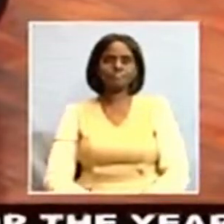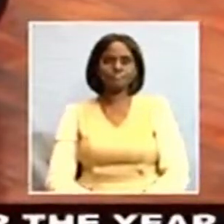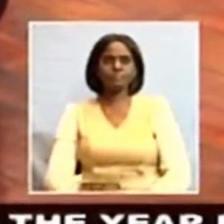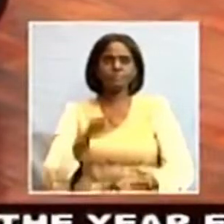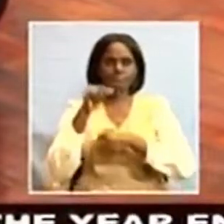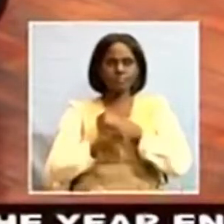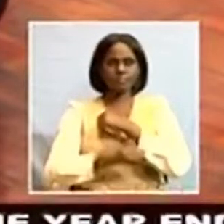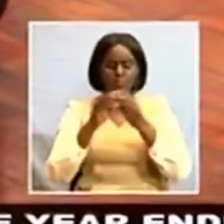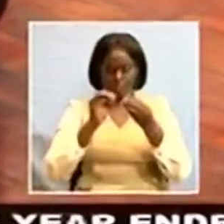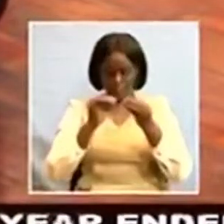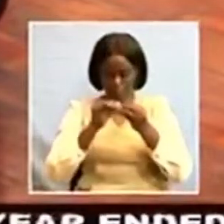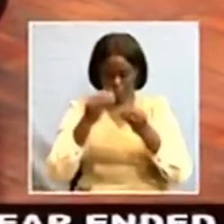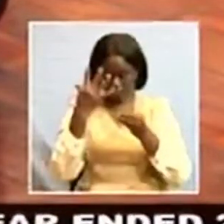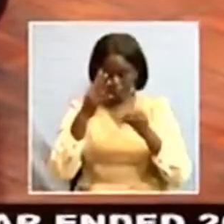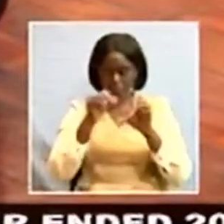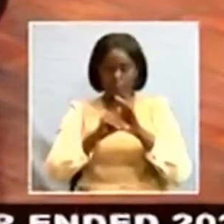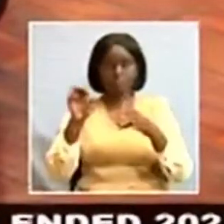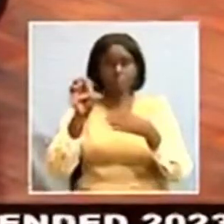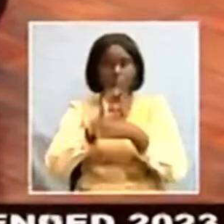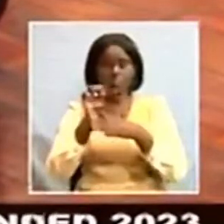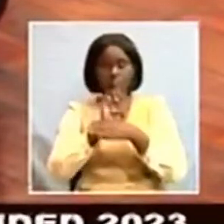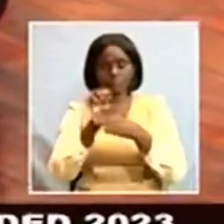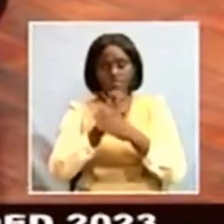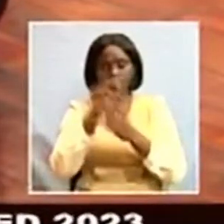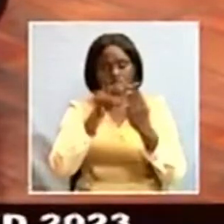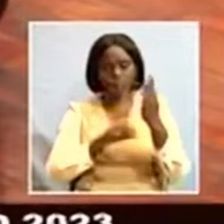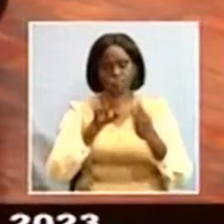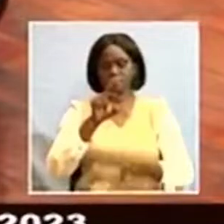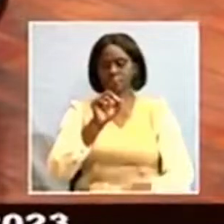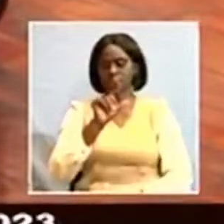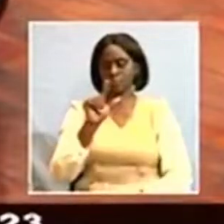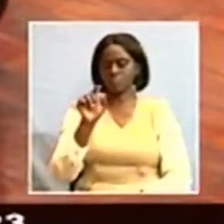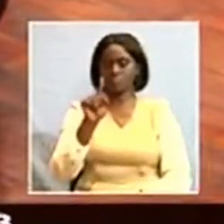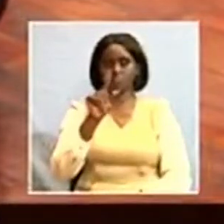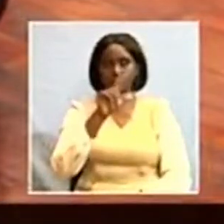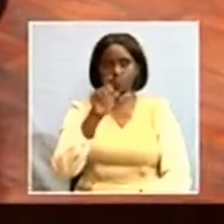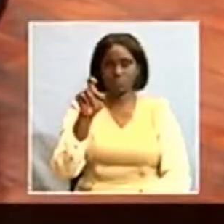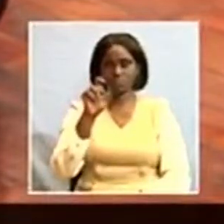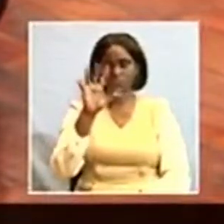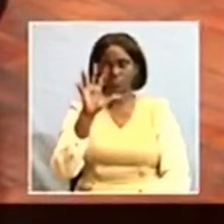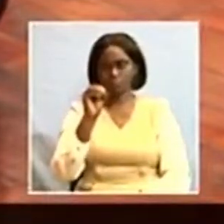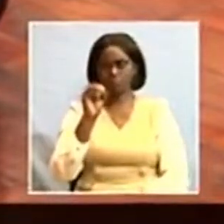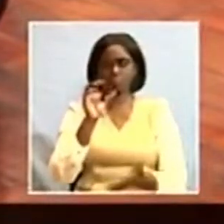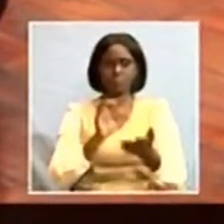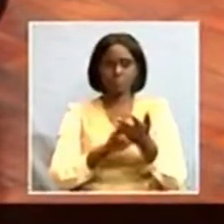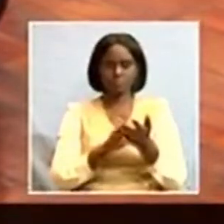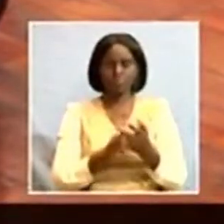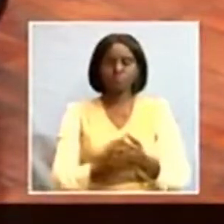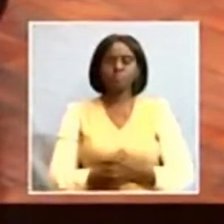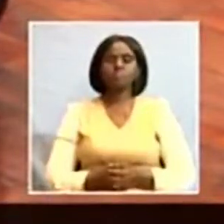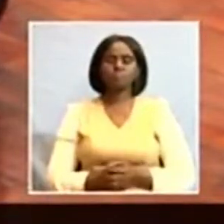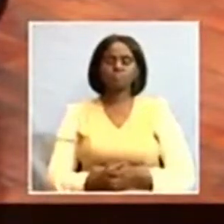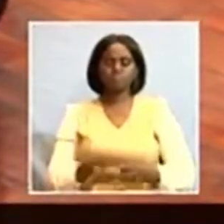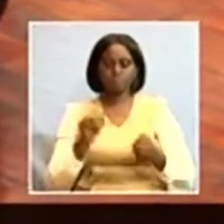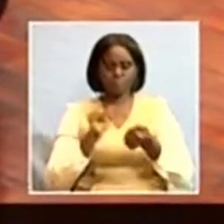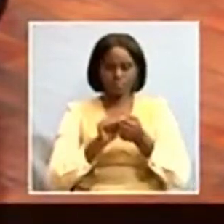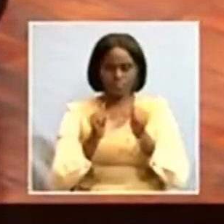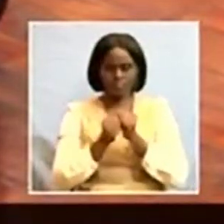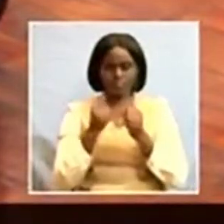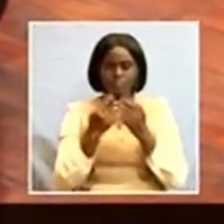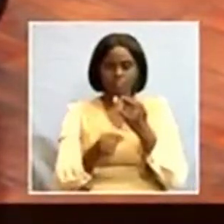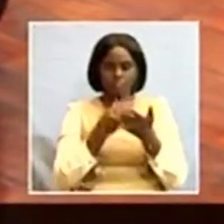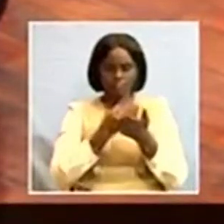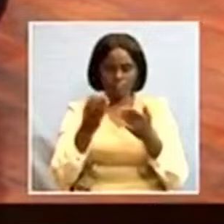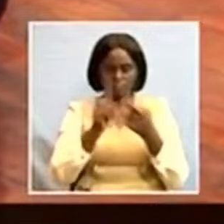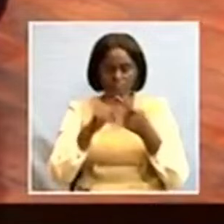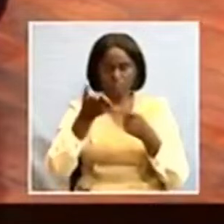Detail number 5 is on the valuation roll update, which stood at 150,000. Cause of query, failure